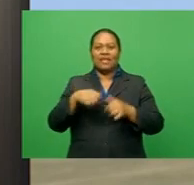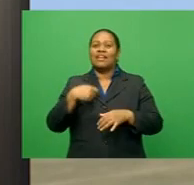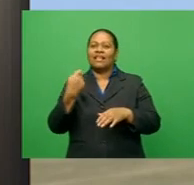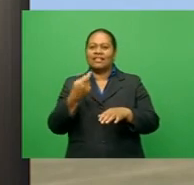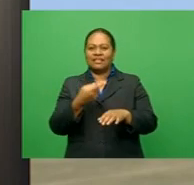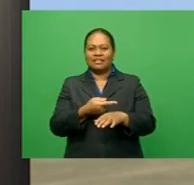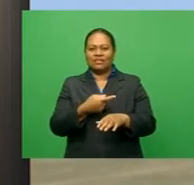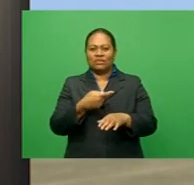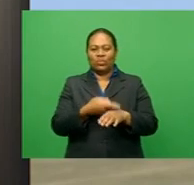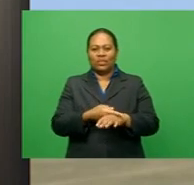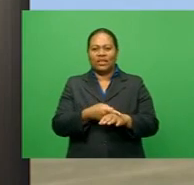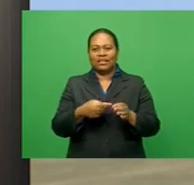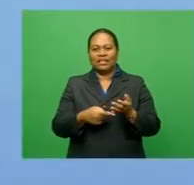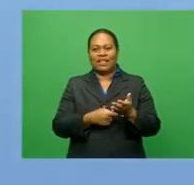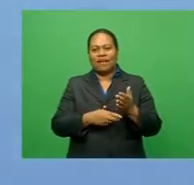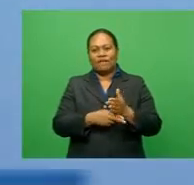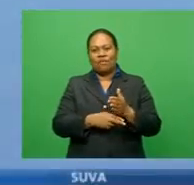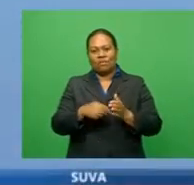week.